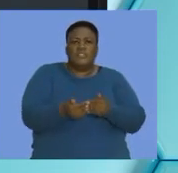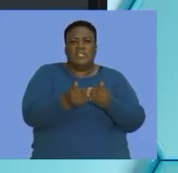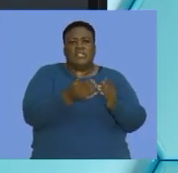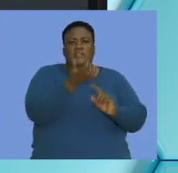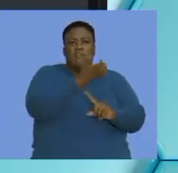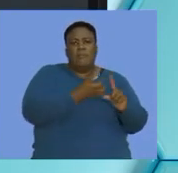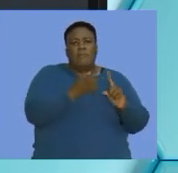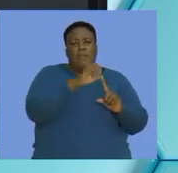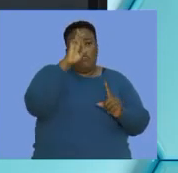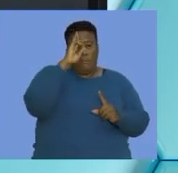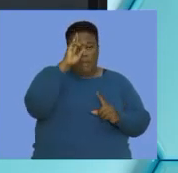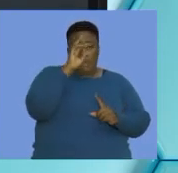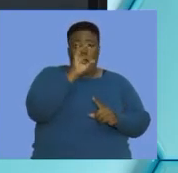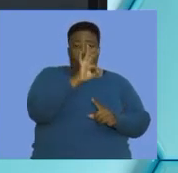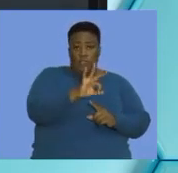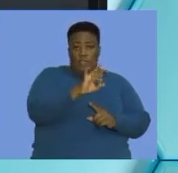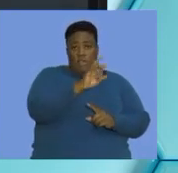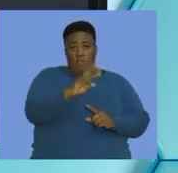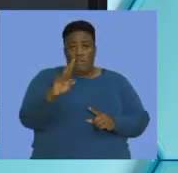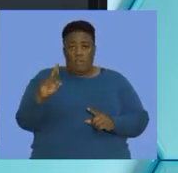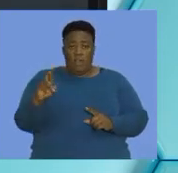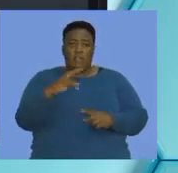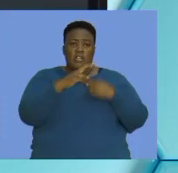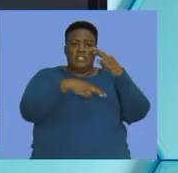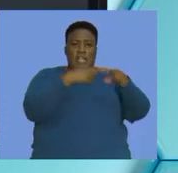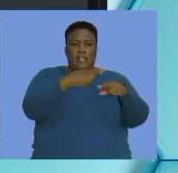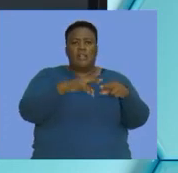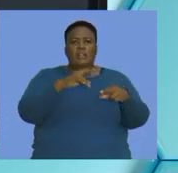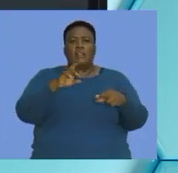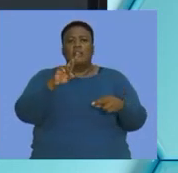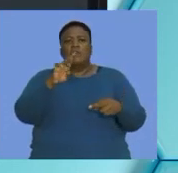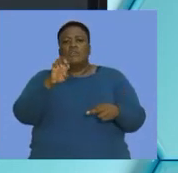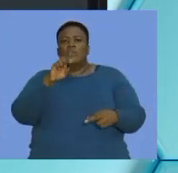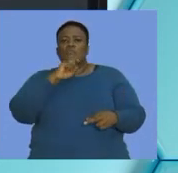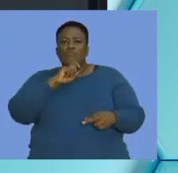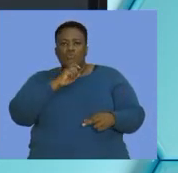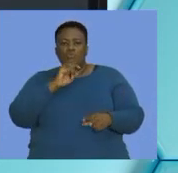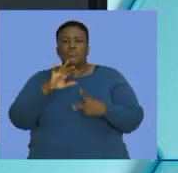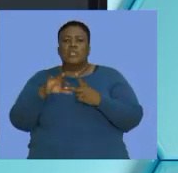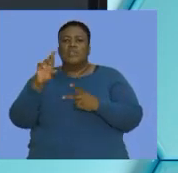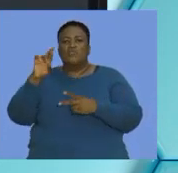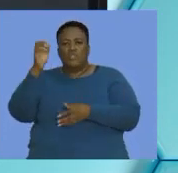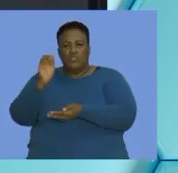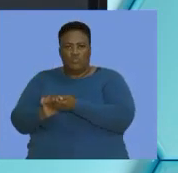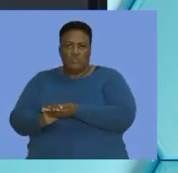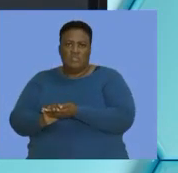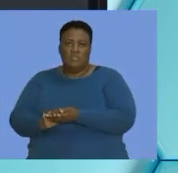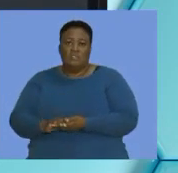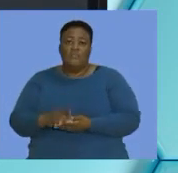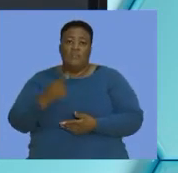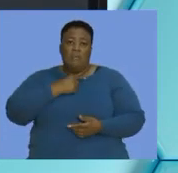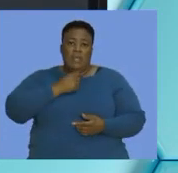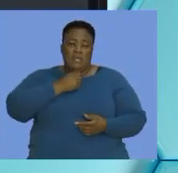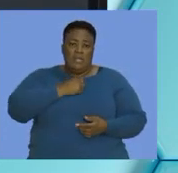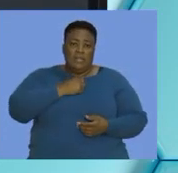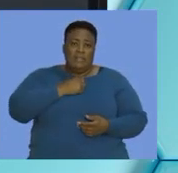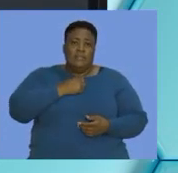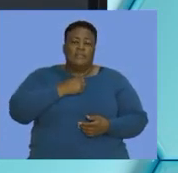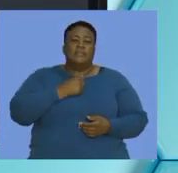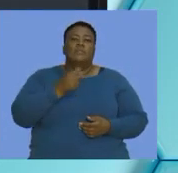conserve the environment we live in. Remember the 3 R's: recycle, reuse, and